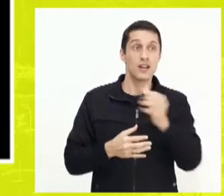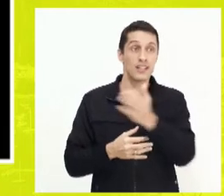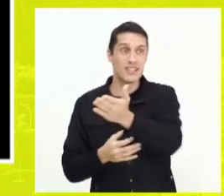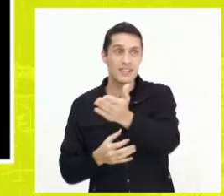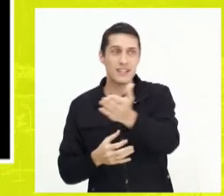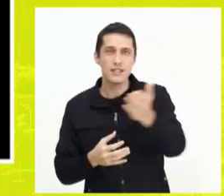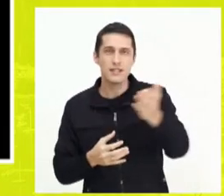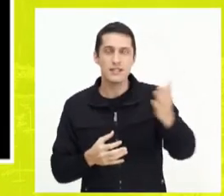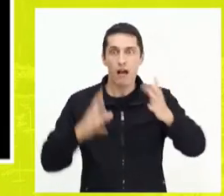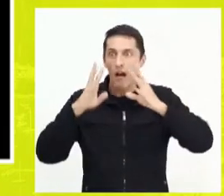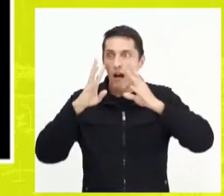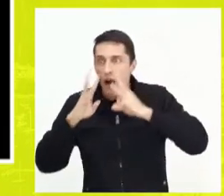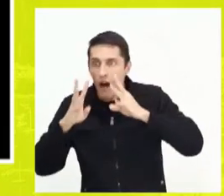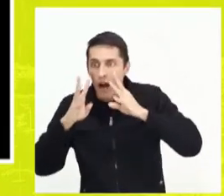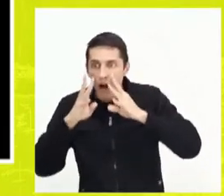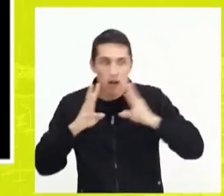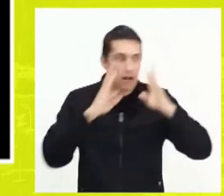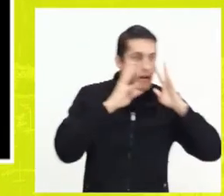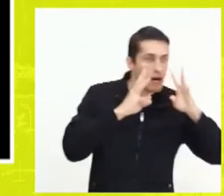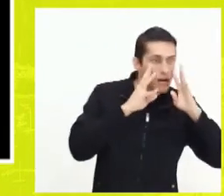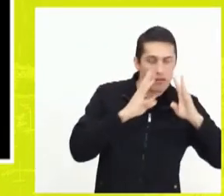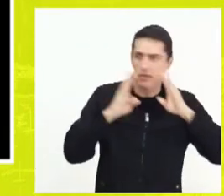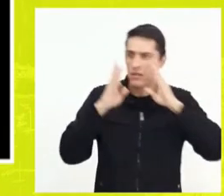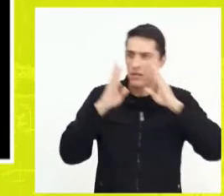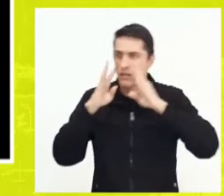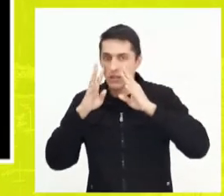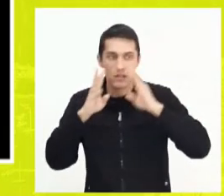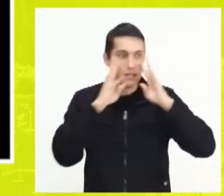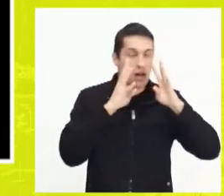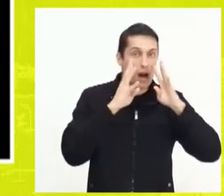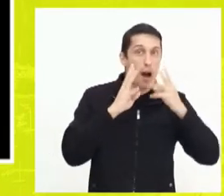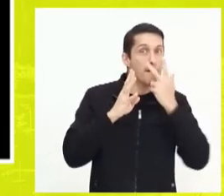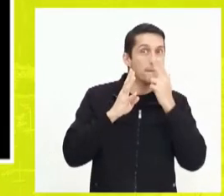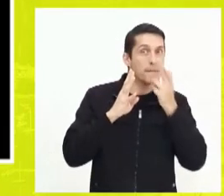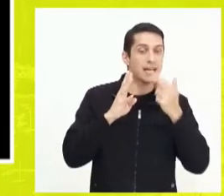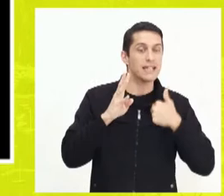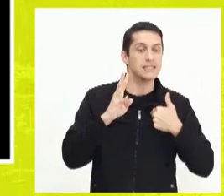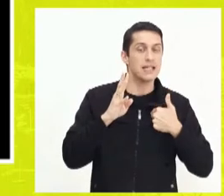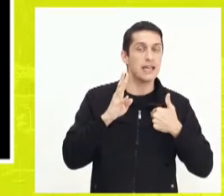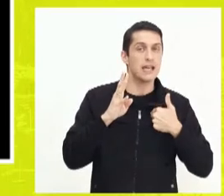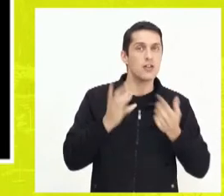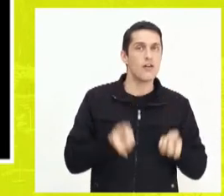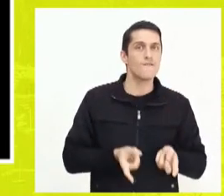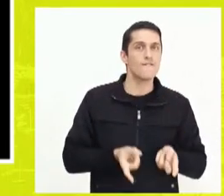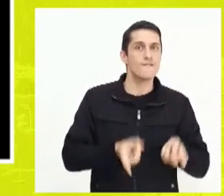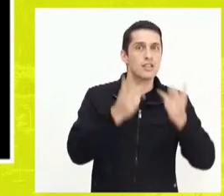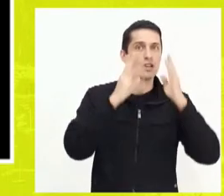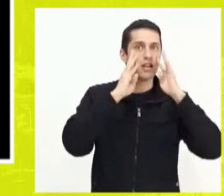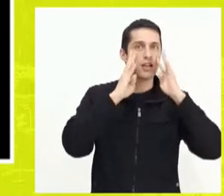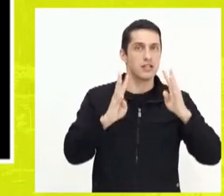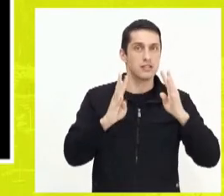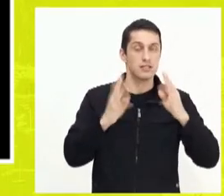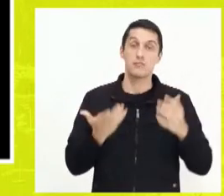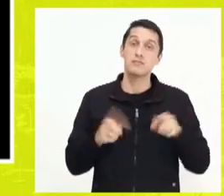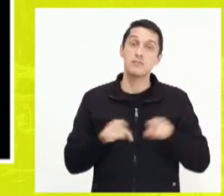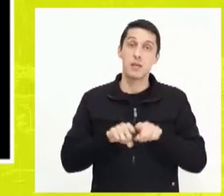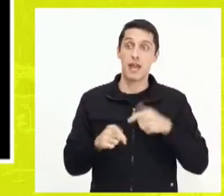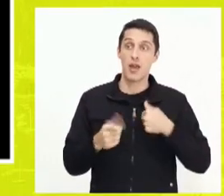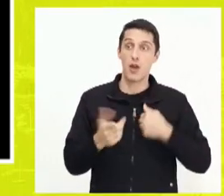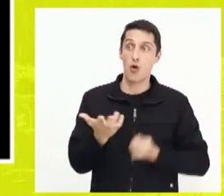so our attention at the same time it is sold so we buy